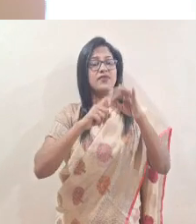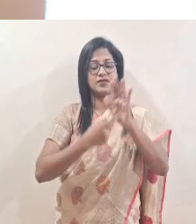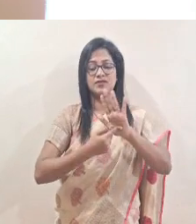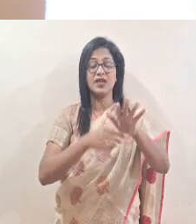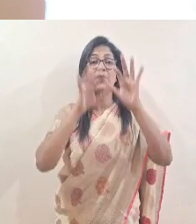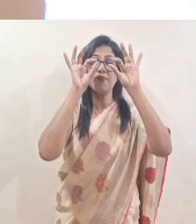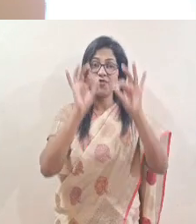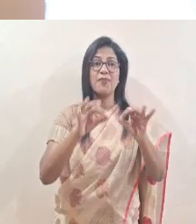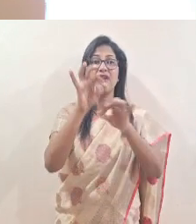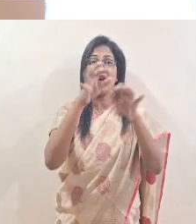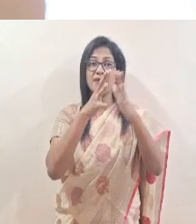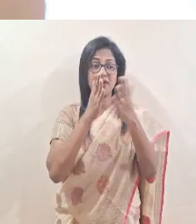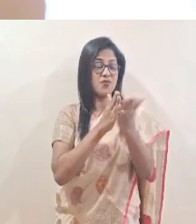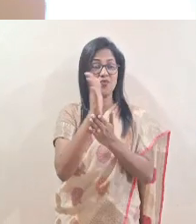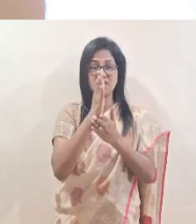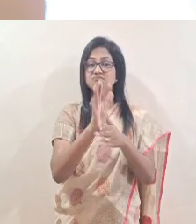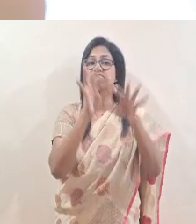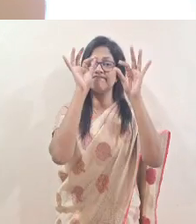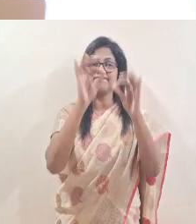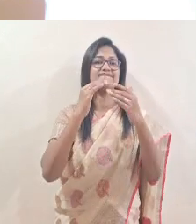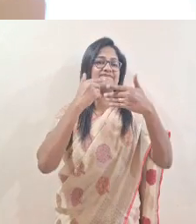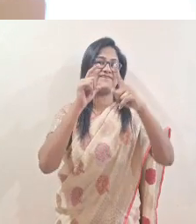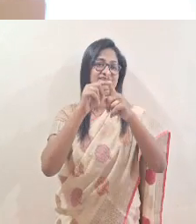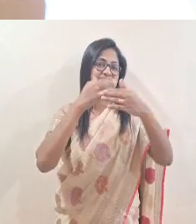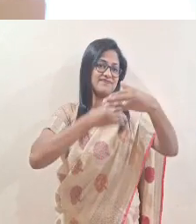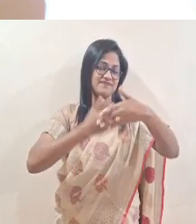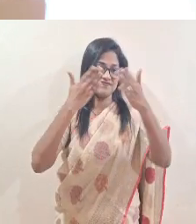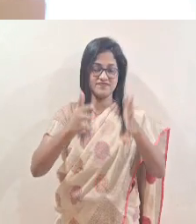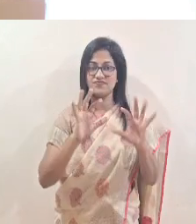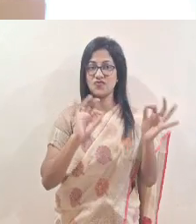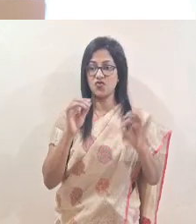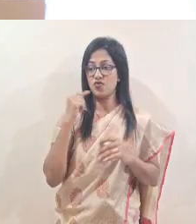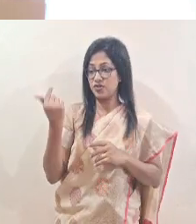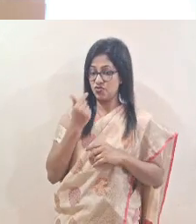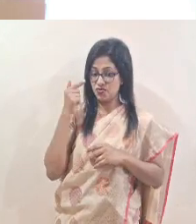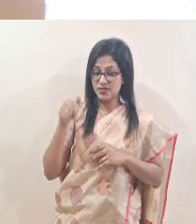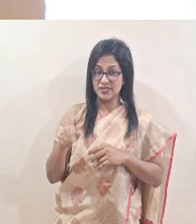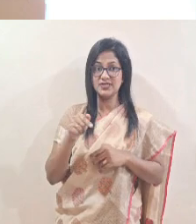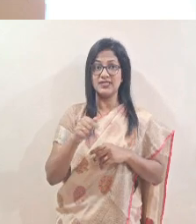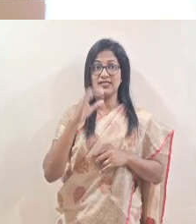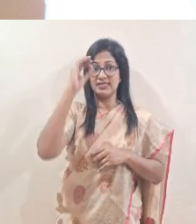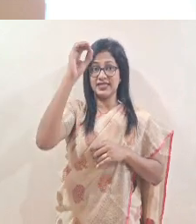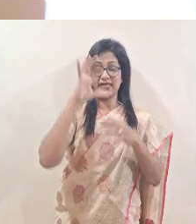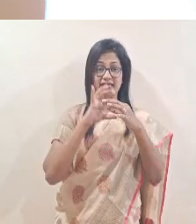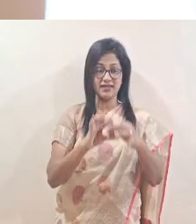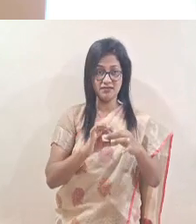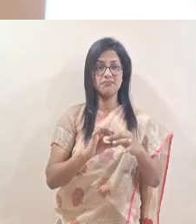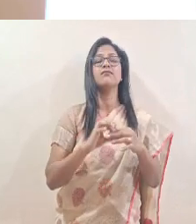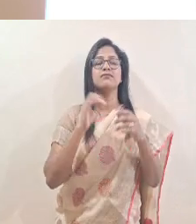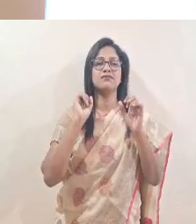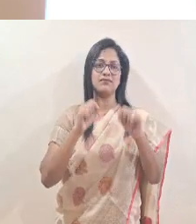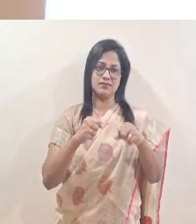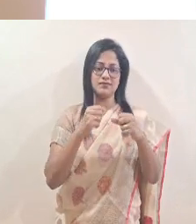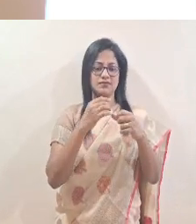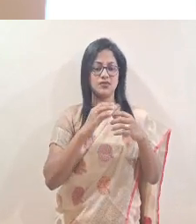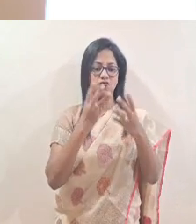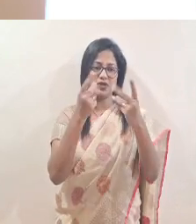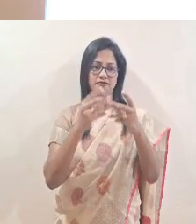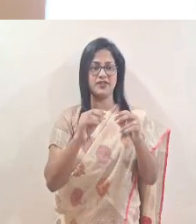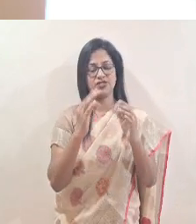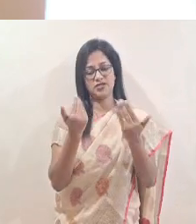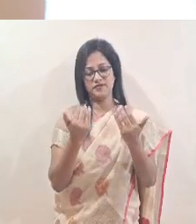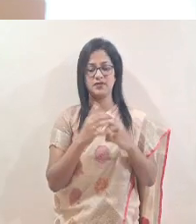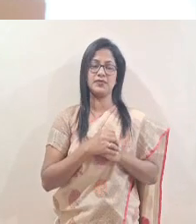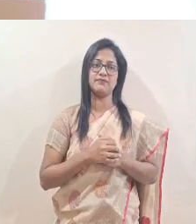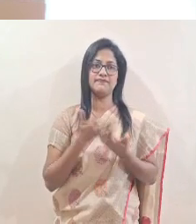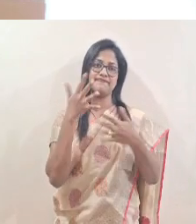have a proper definition as well. So just by using this degree of urbanization definition, we can also reach to quantification of urban form as